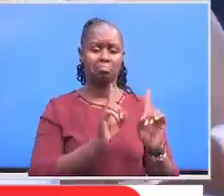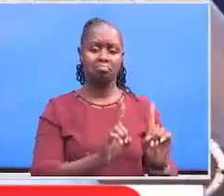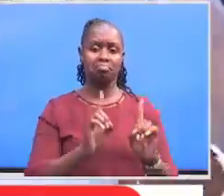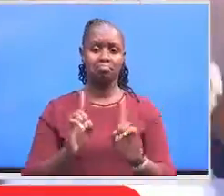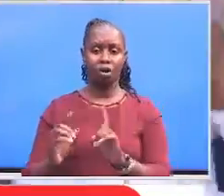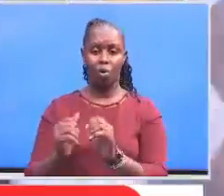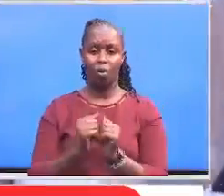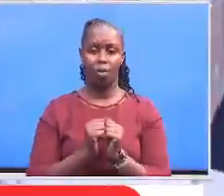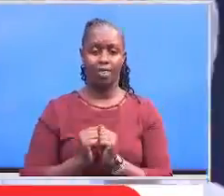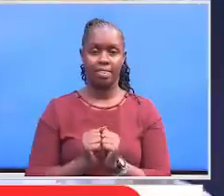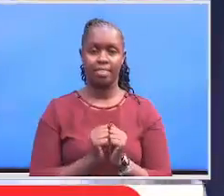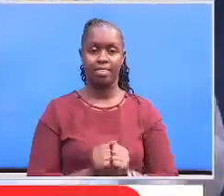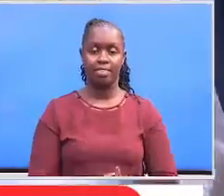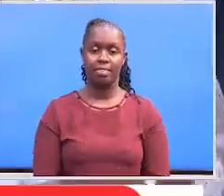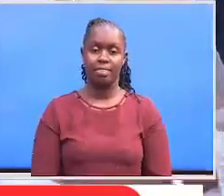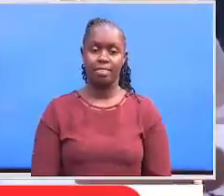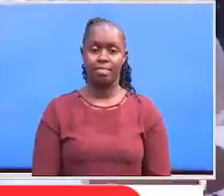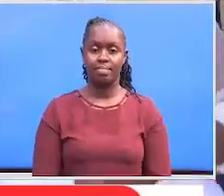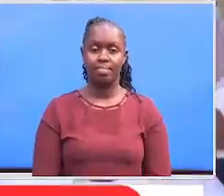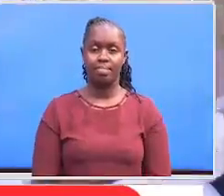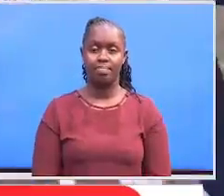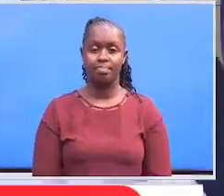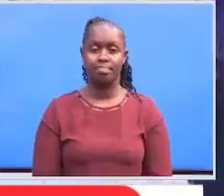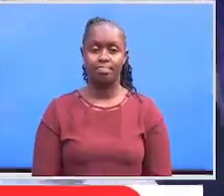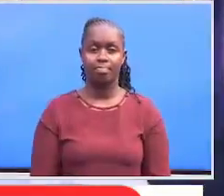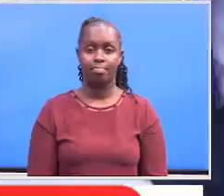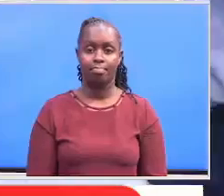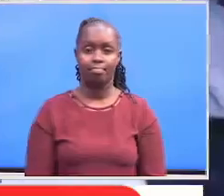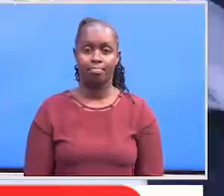Wanji Sustin, TV 47.